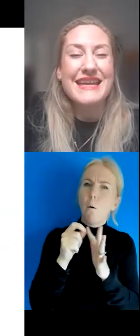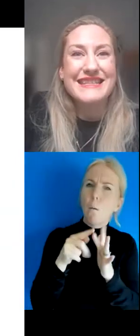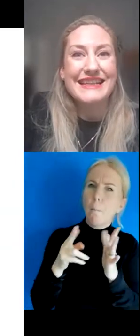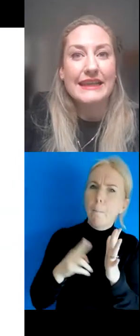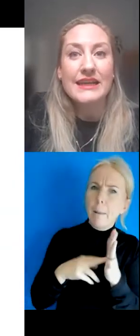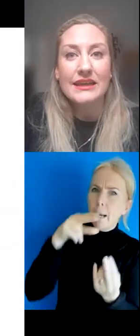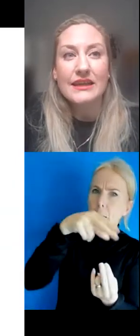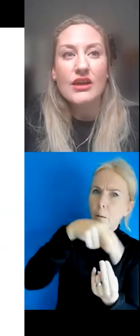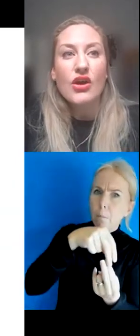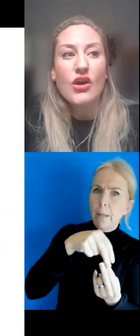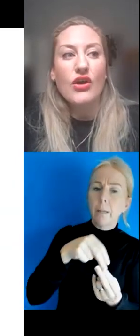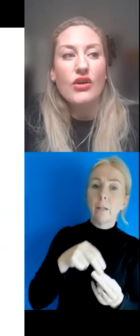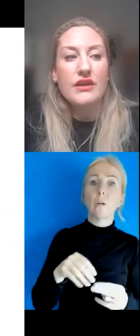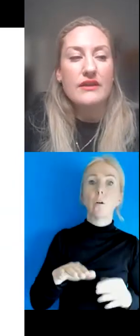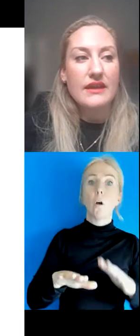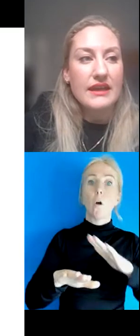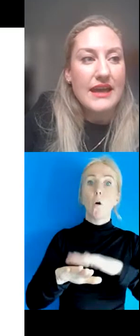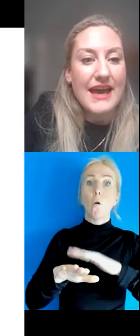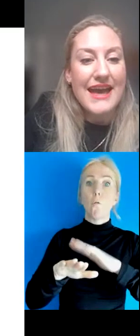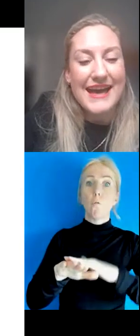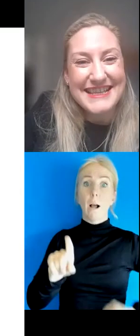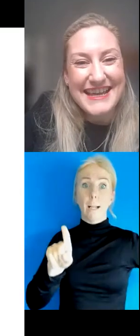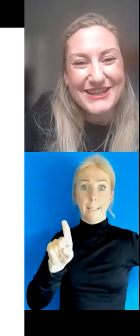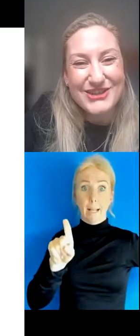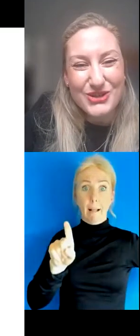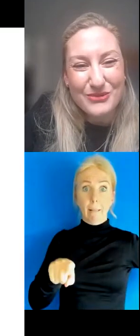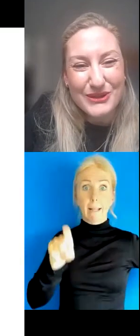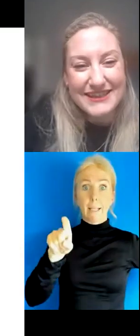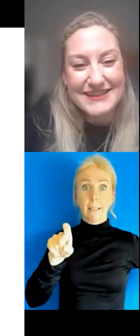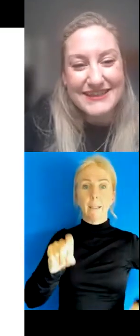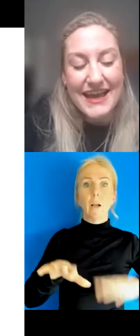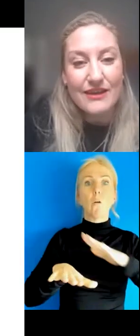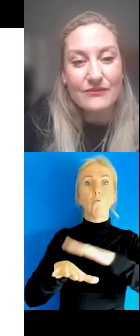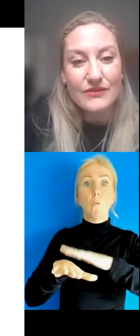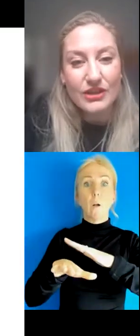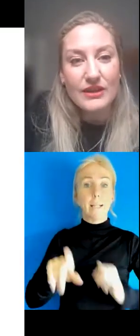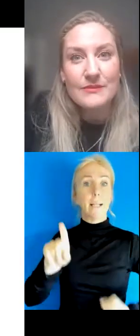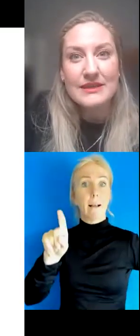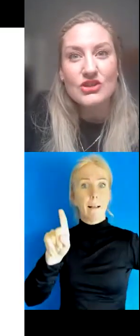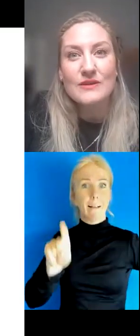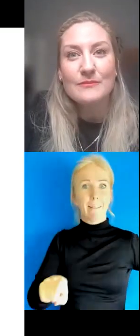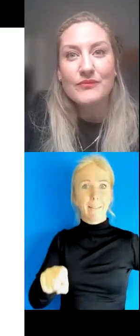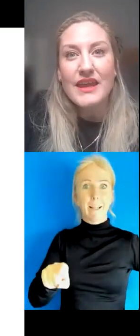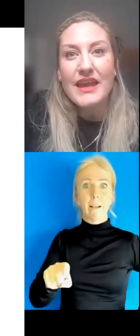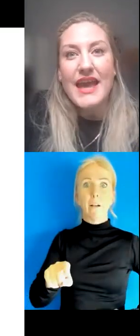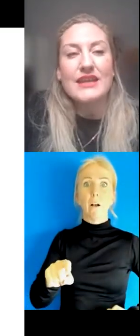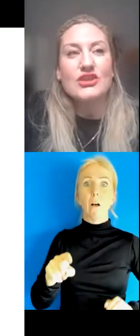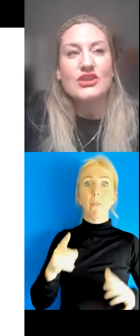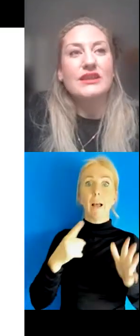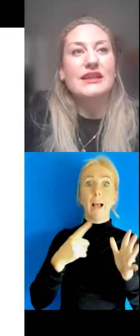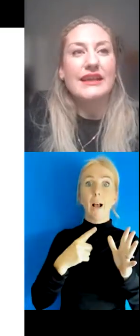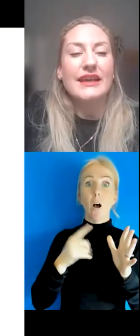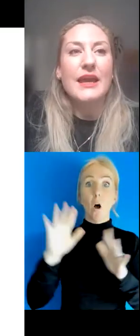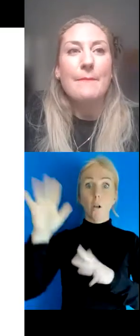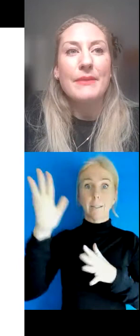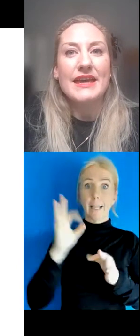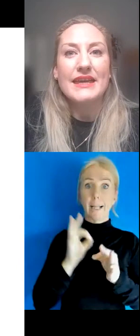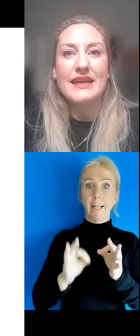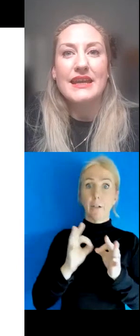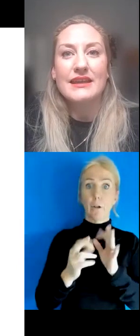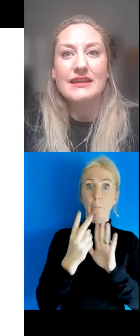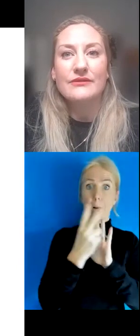simply right-click on the Auslan interpreters video image and you can